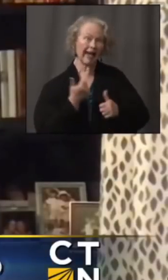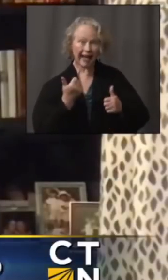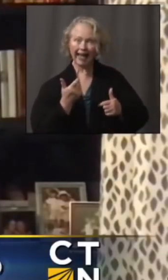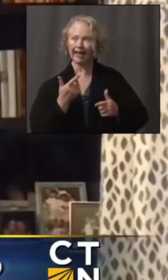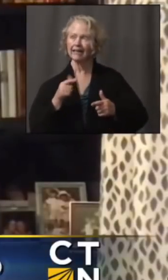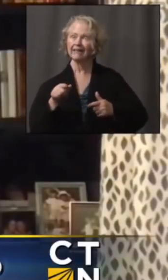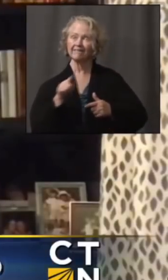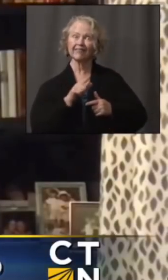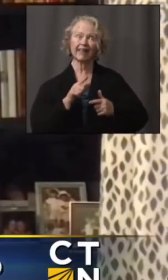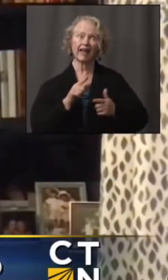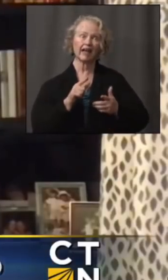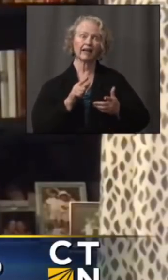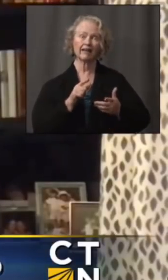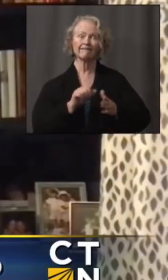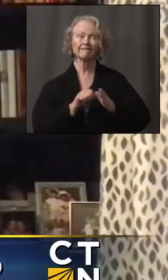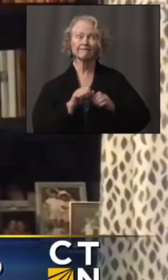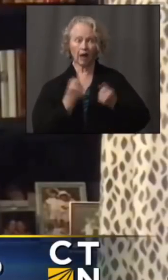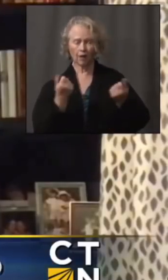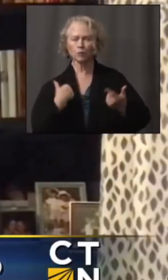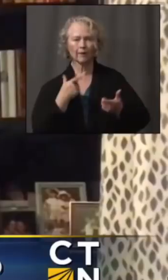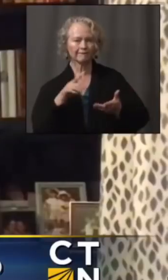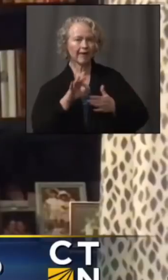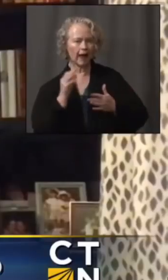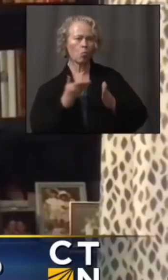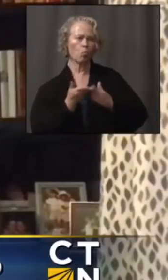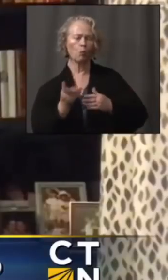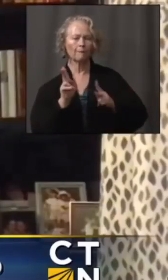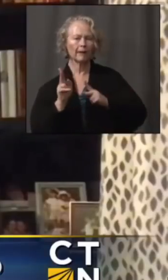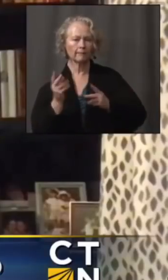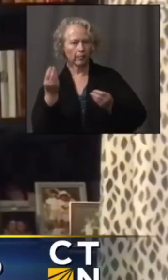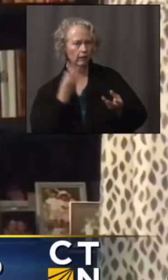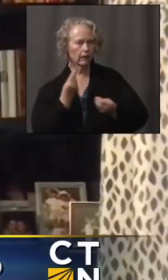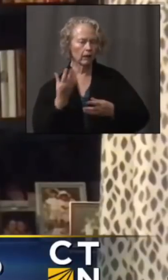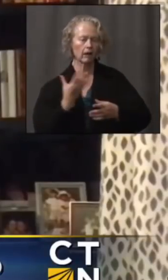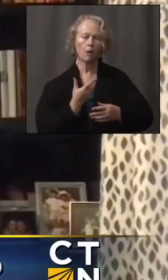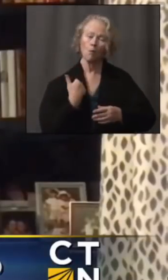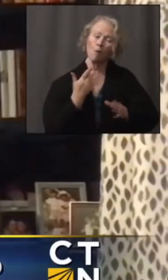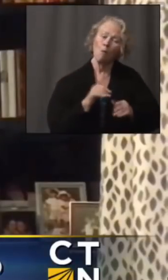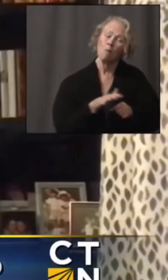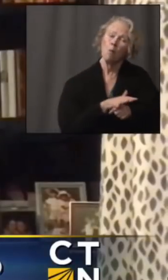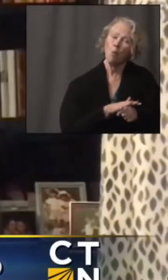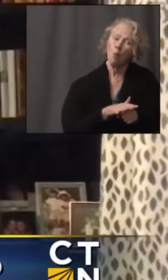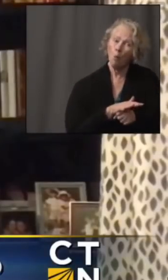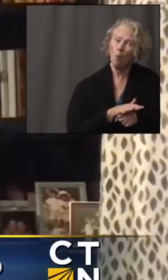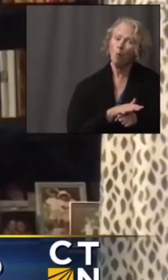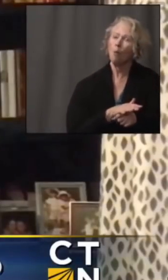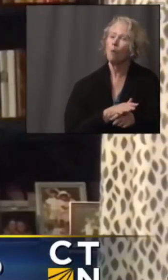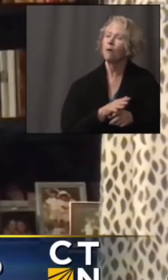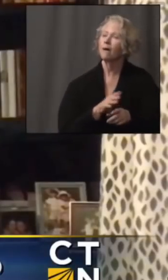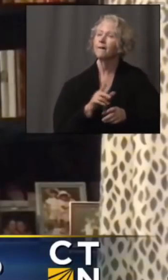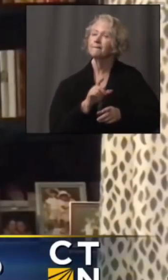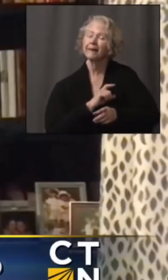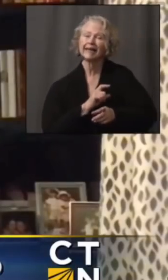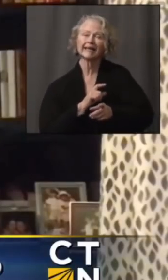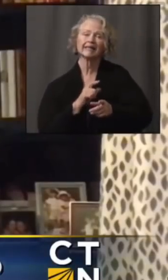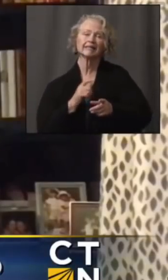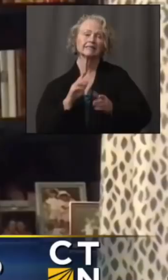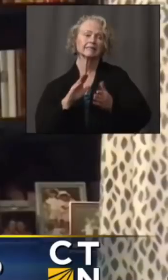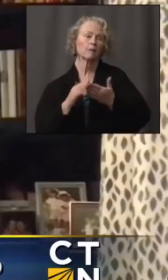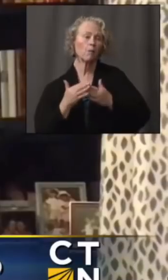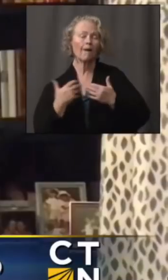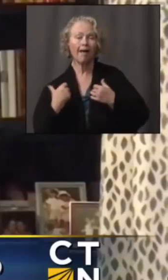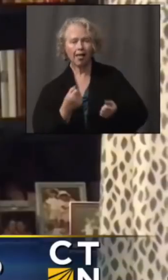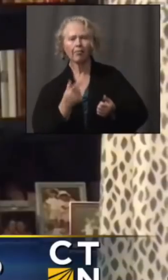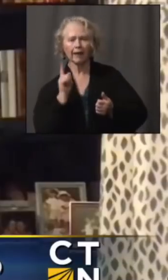these violations. Josh is right. We hope that the local public health, local municipal officials, local police can deal with it